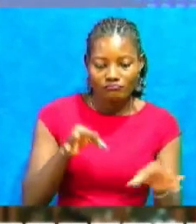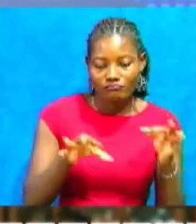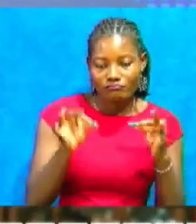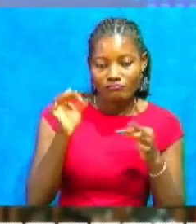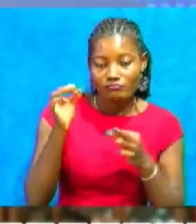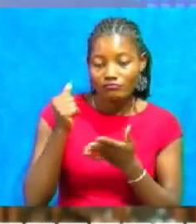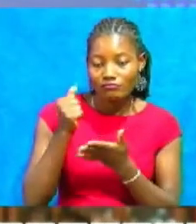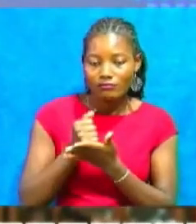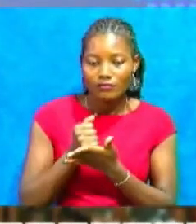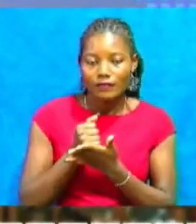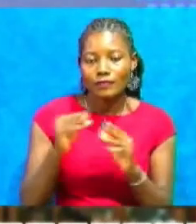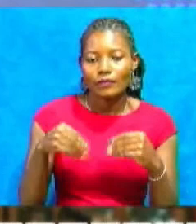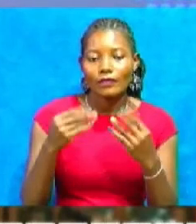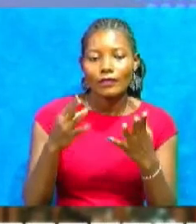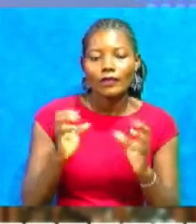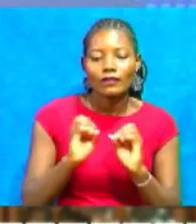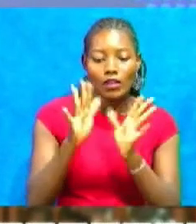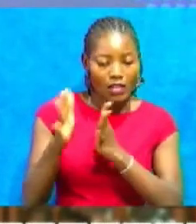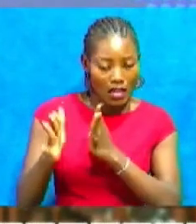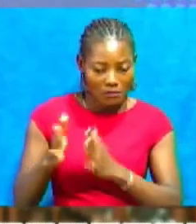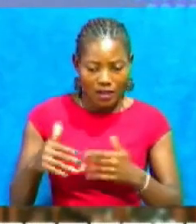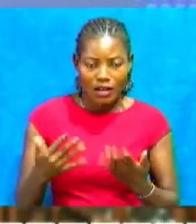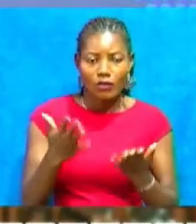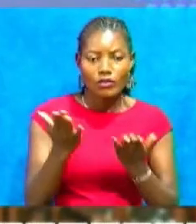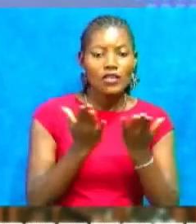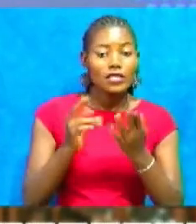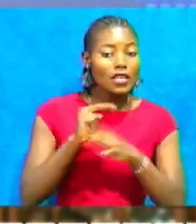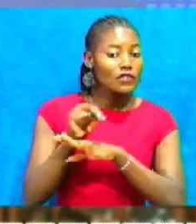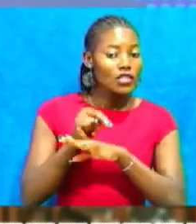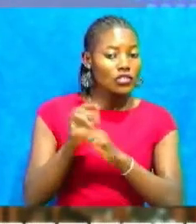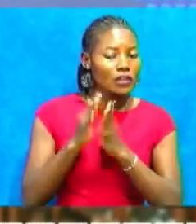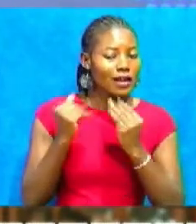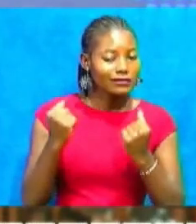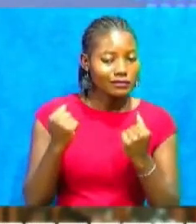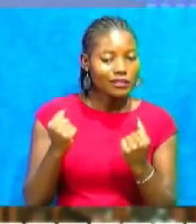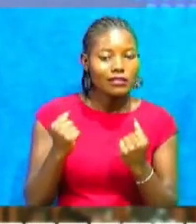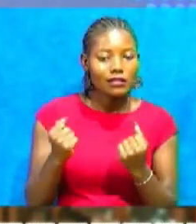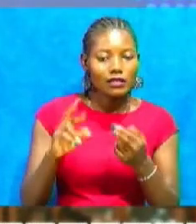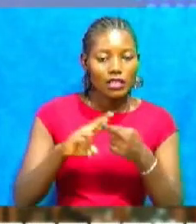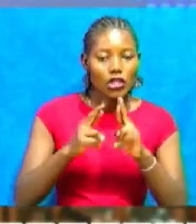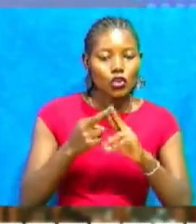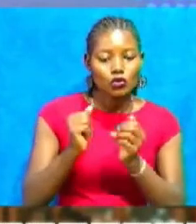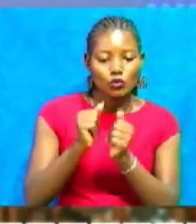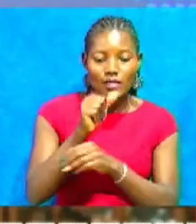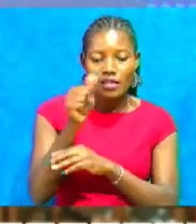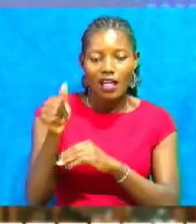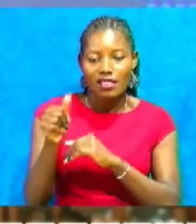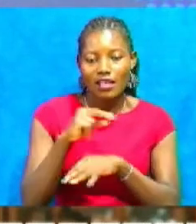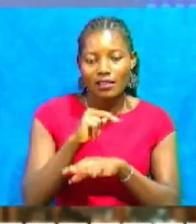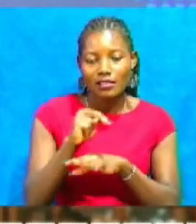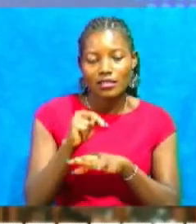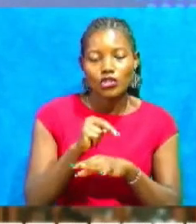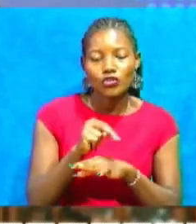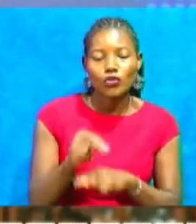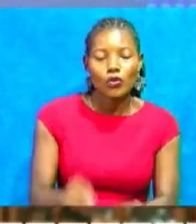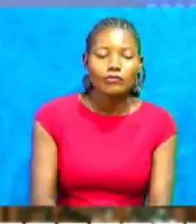nominees were tasked to give a clear plan of how they will serve the nation and strengthen ties with other nations. Stanley Lugaria